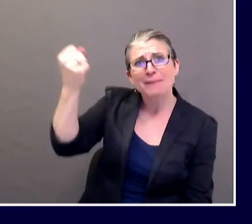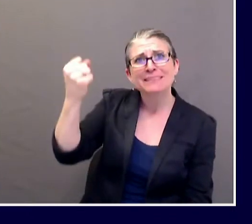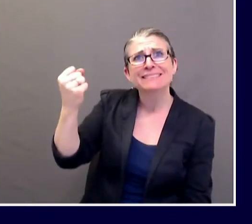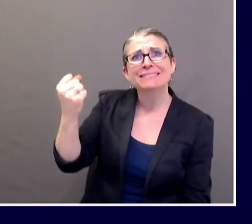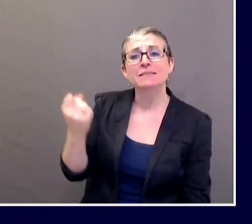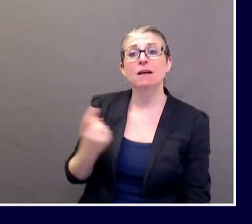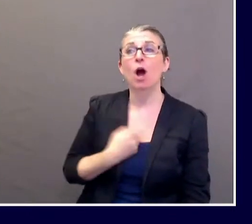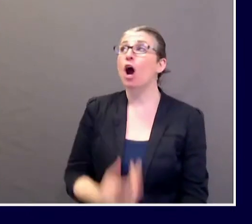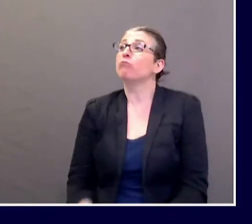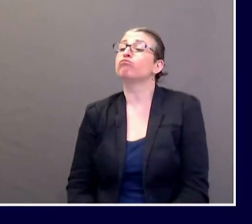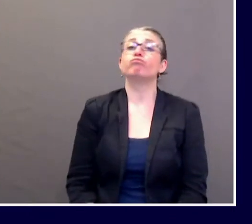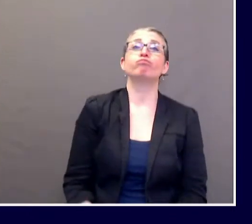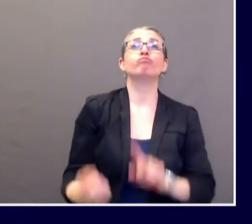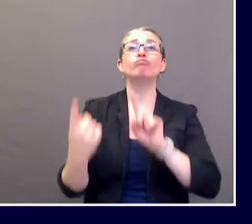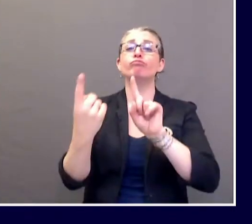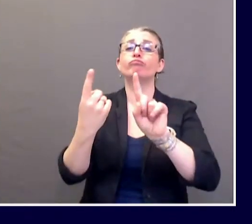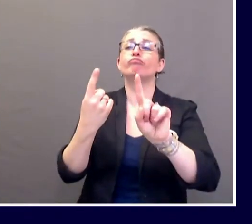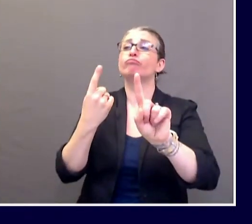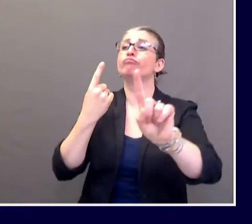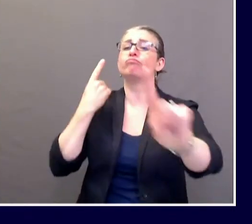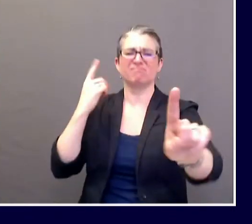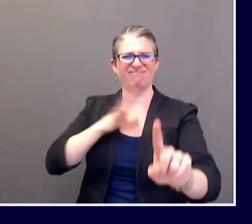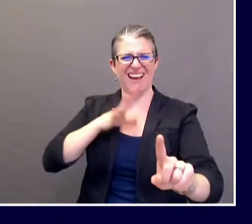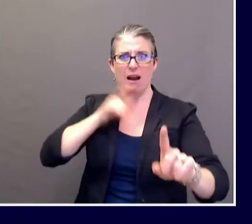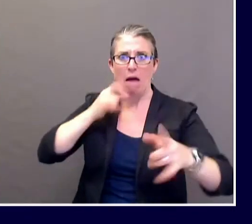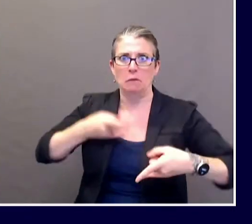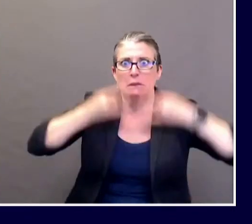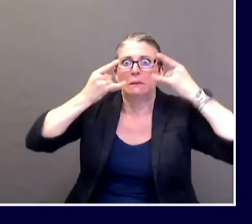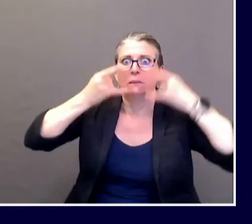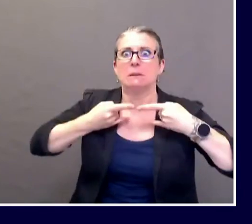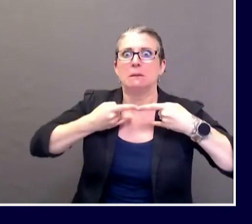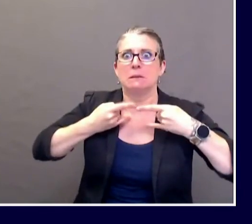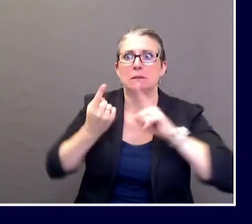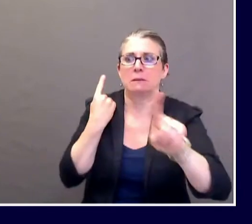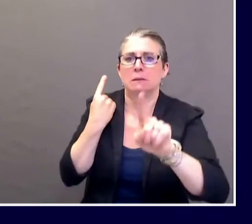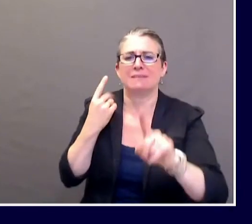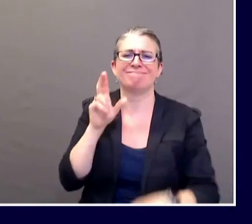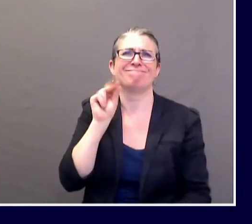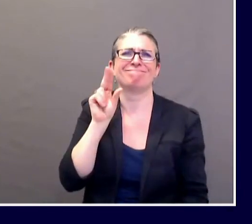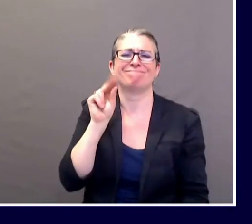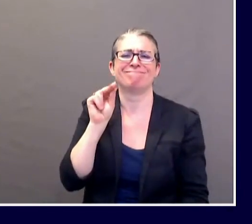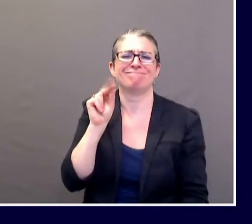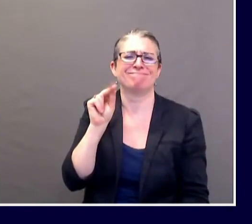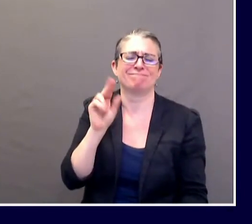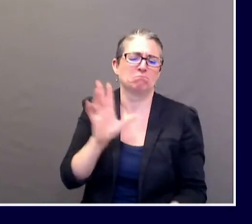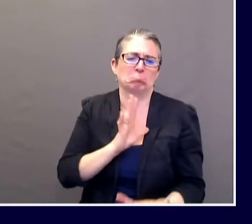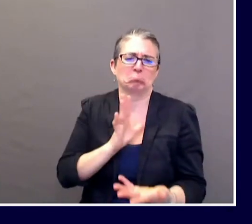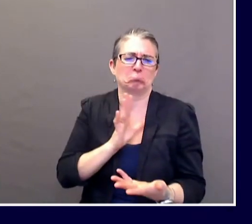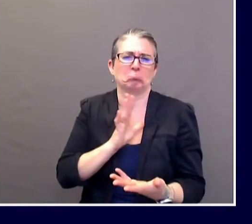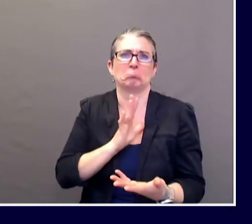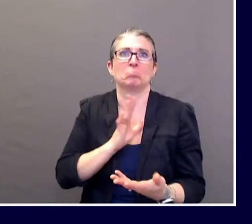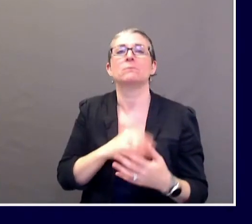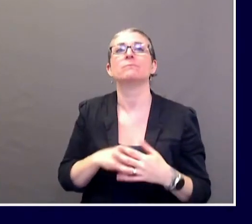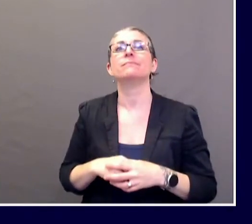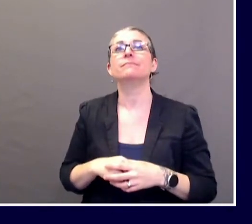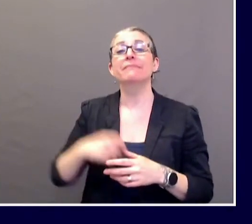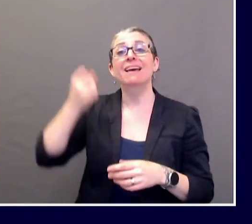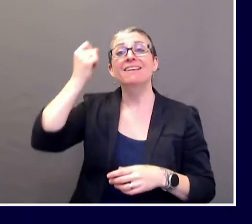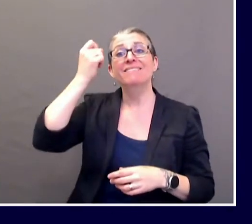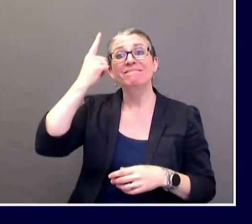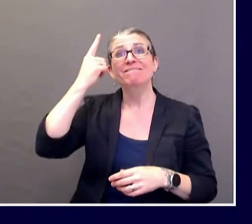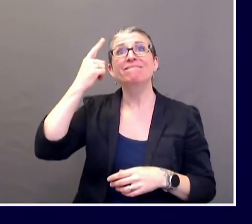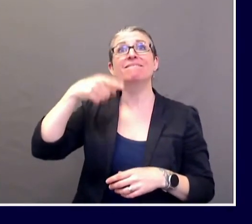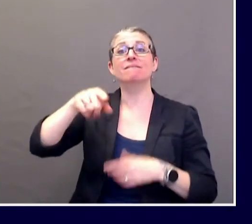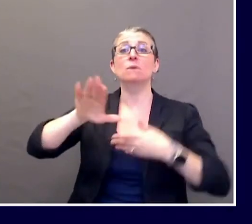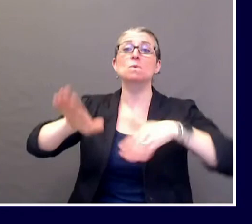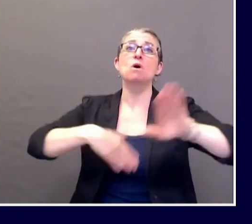wear a mask. We're safer now than we were a year ago. But if you happen to bump into a group of folks and you're chatting with them,